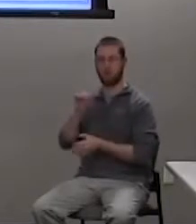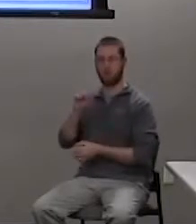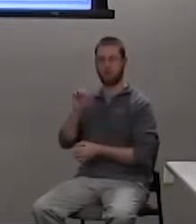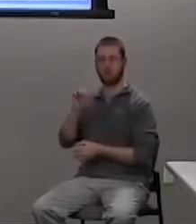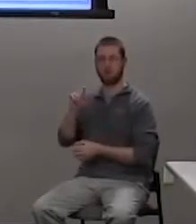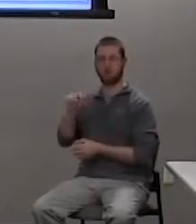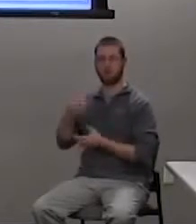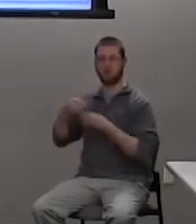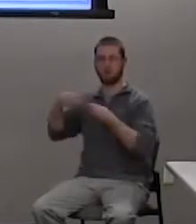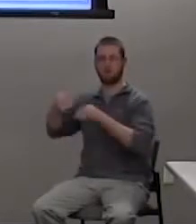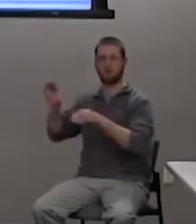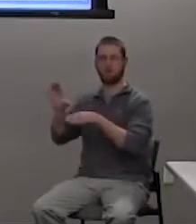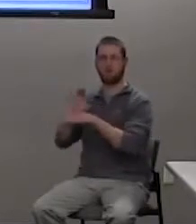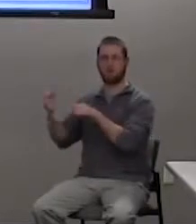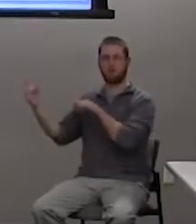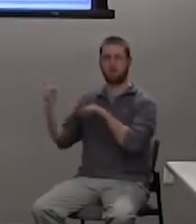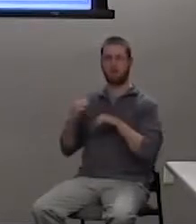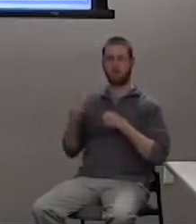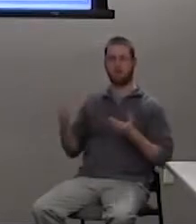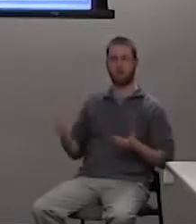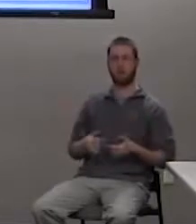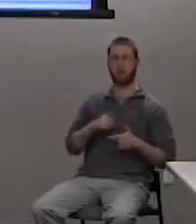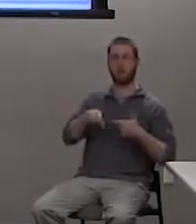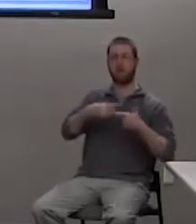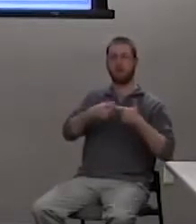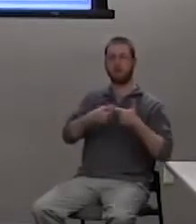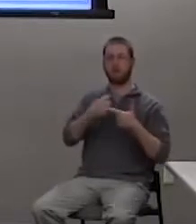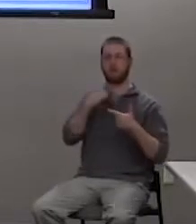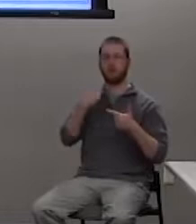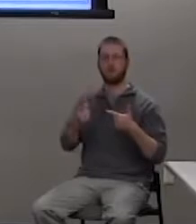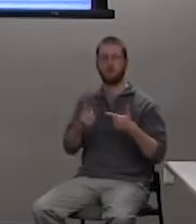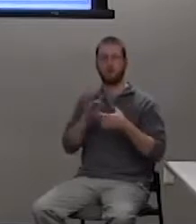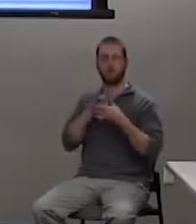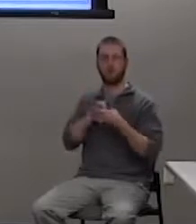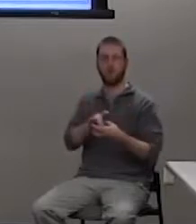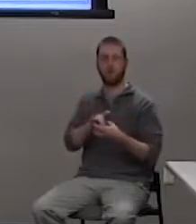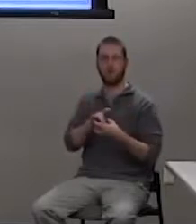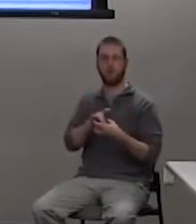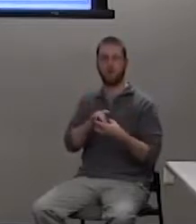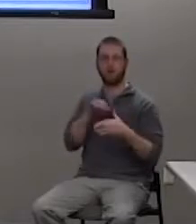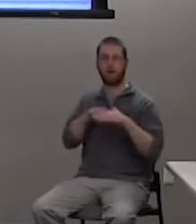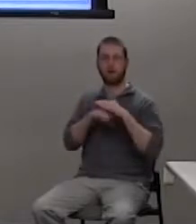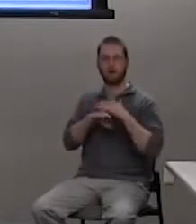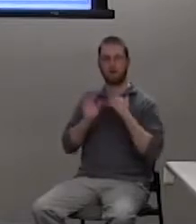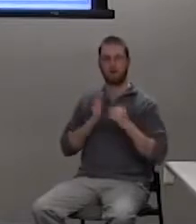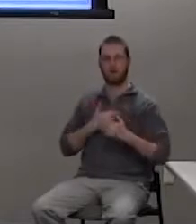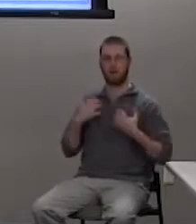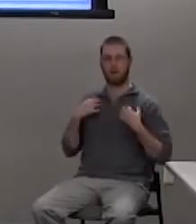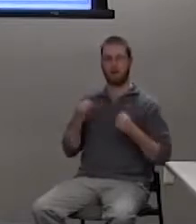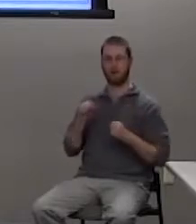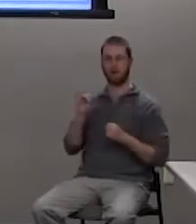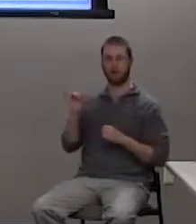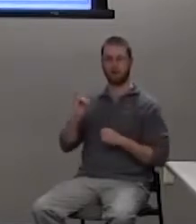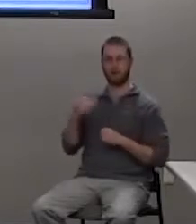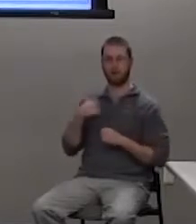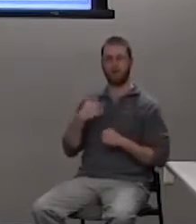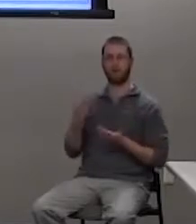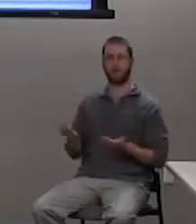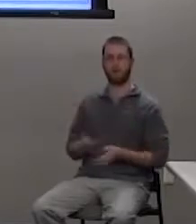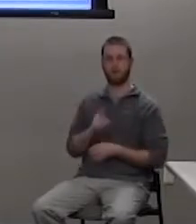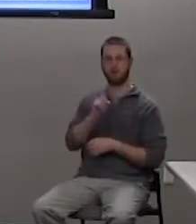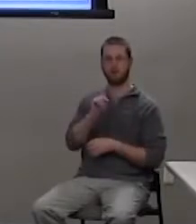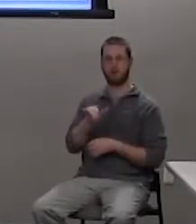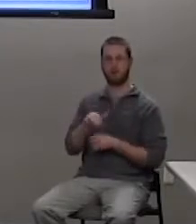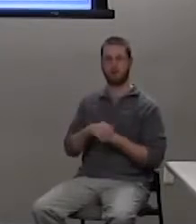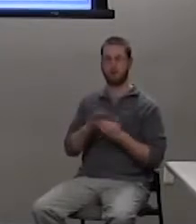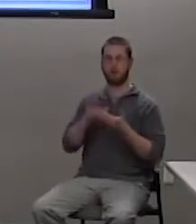business who's looking to come here and then sell, and then tie this into this, access to our health care that we have here in the community. I recognize